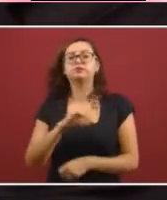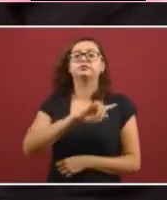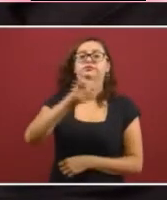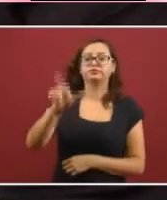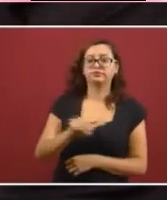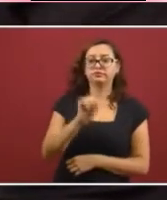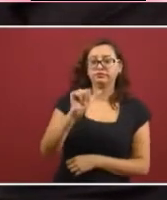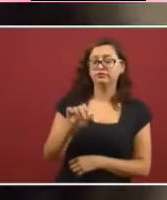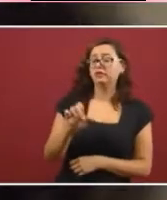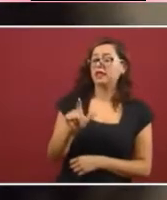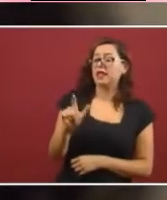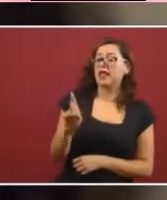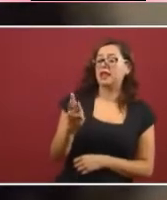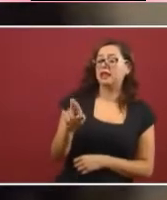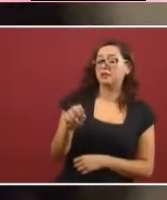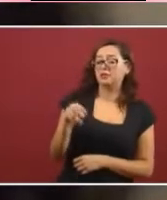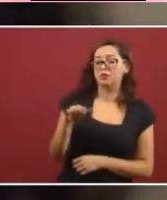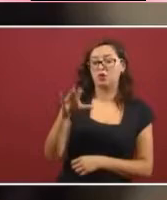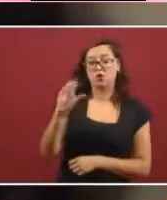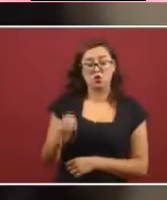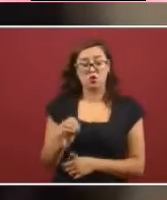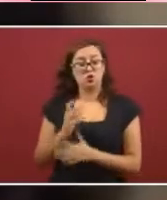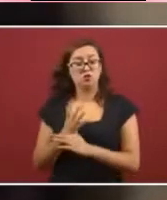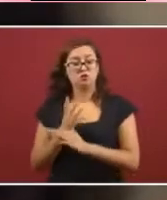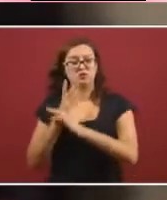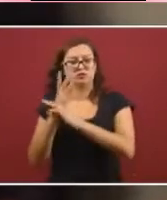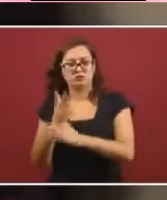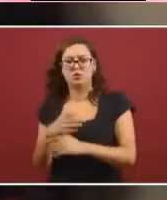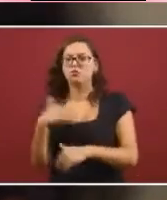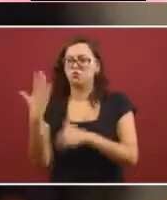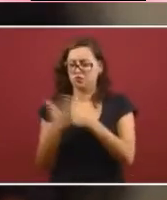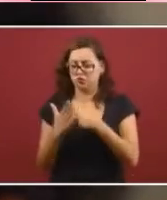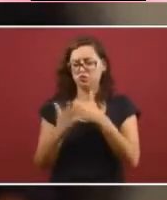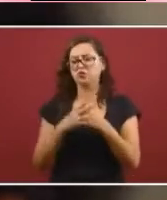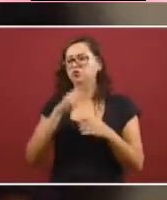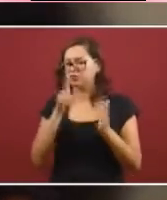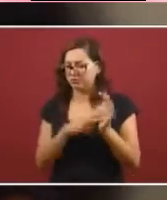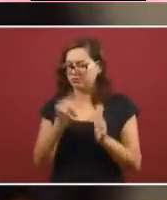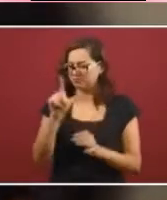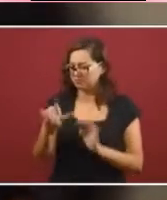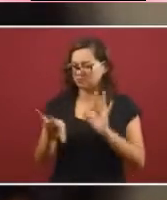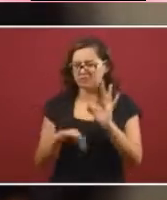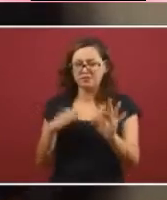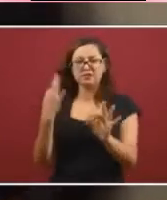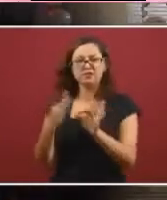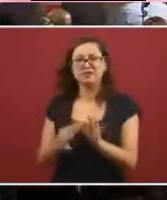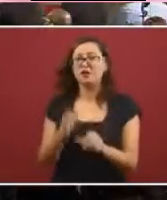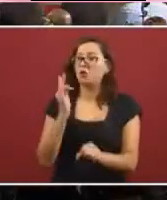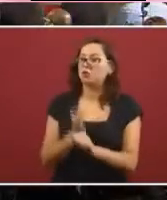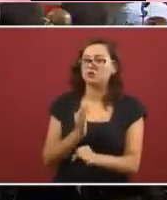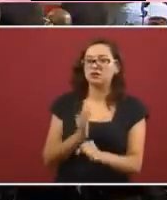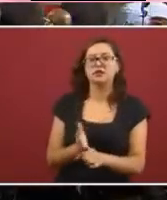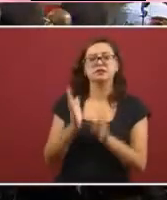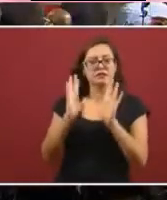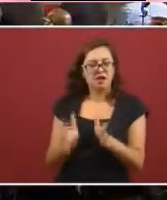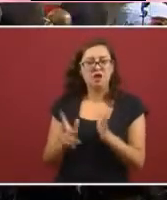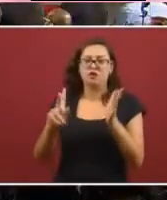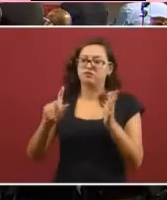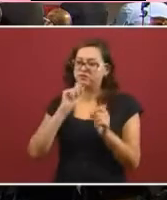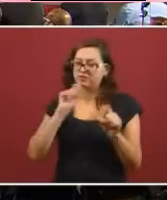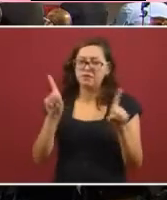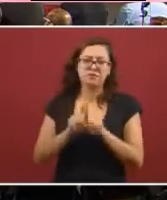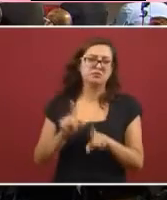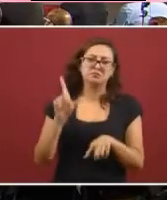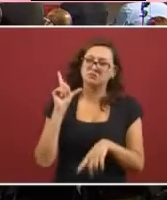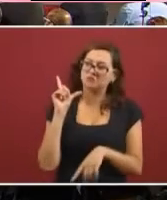and he assured that he would. He said it would work by 2017, and now it's already passed. And